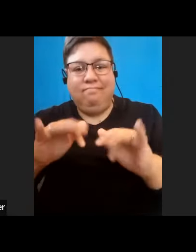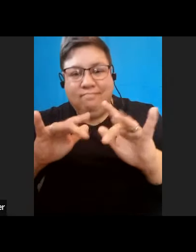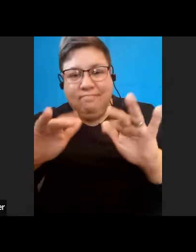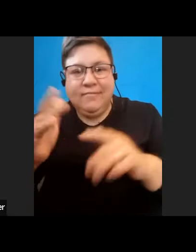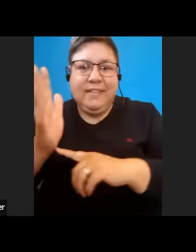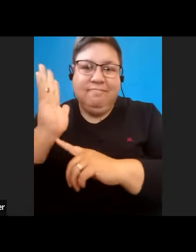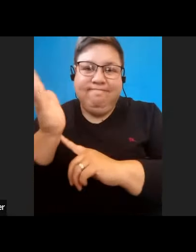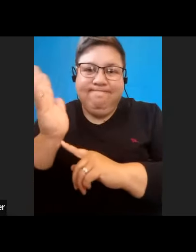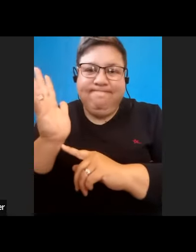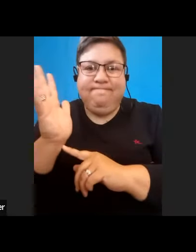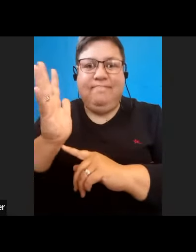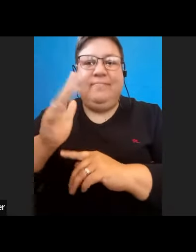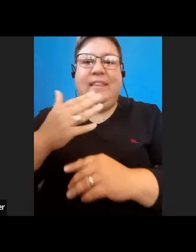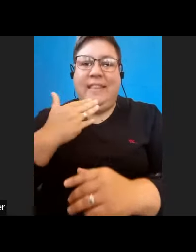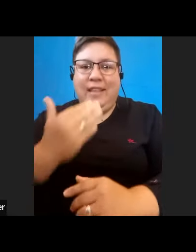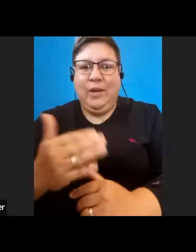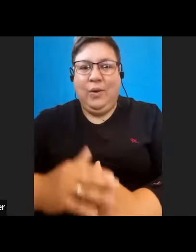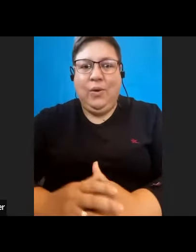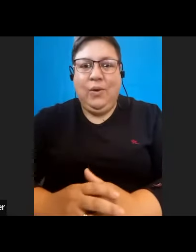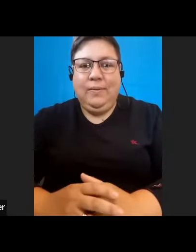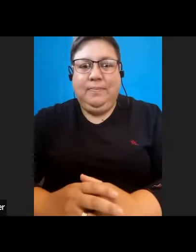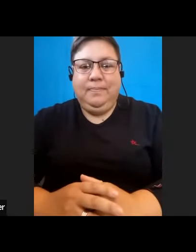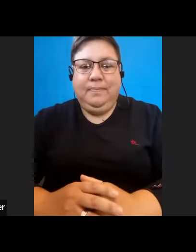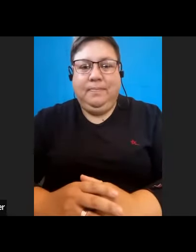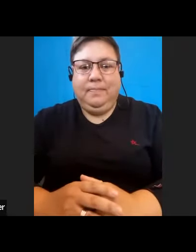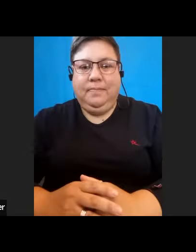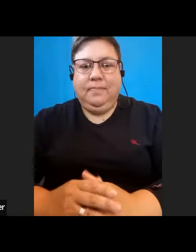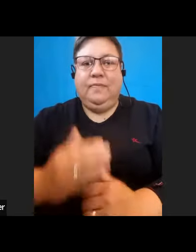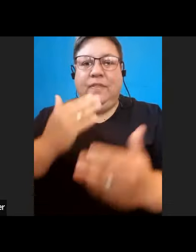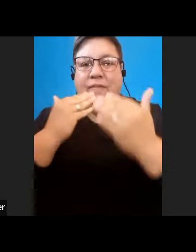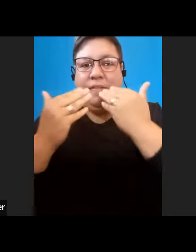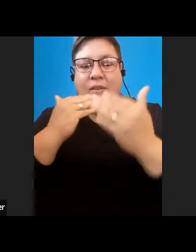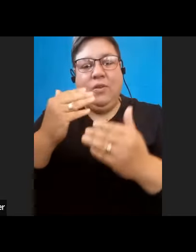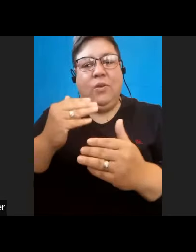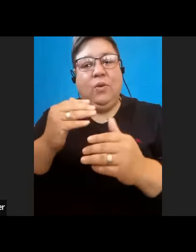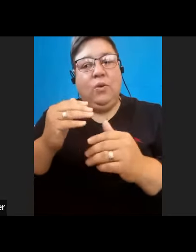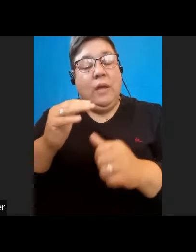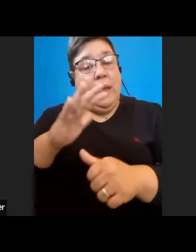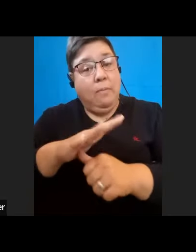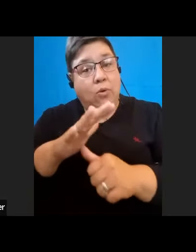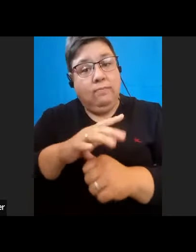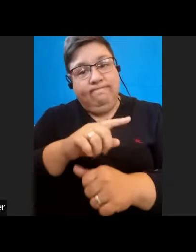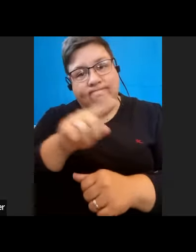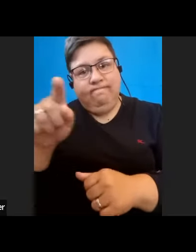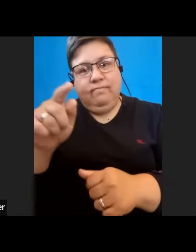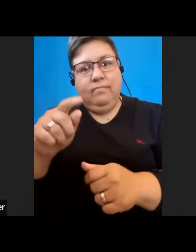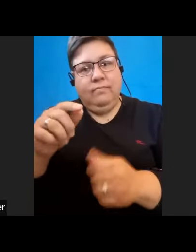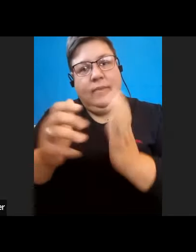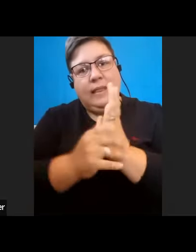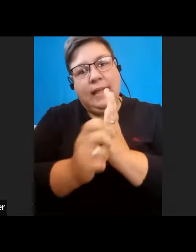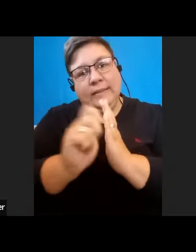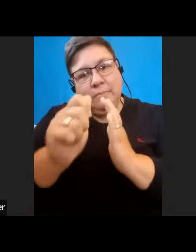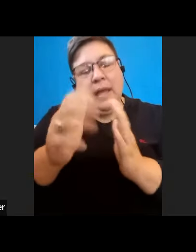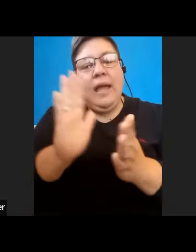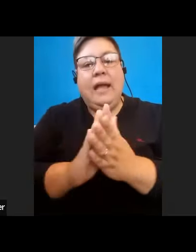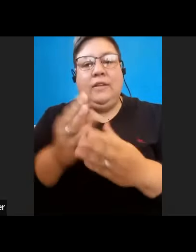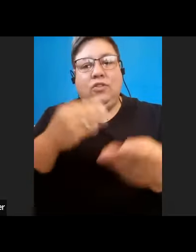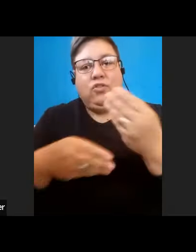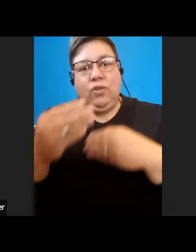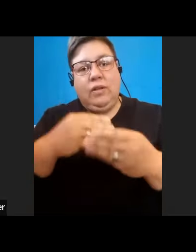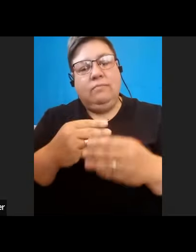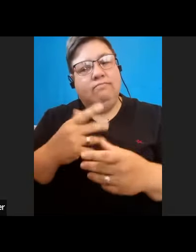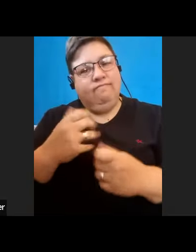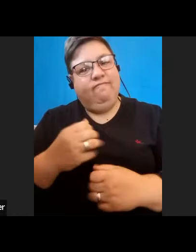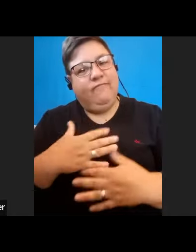job today. And most importantly, to the traders and taxpayers who joined us today. We are delighted